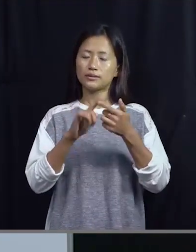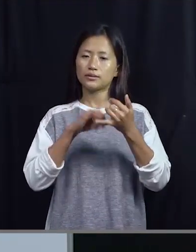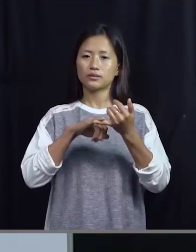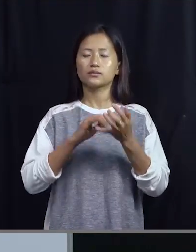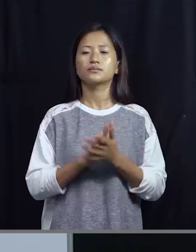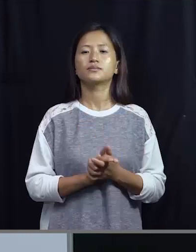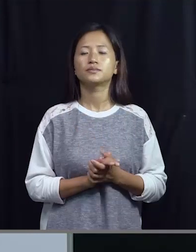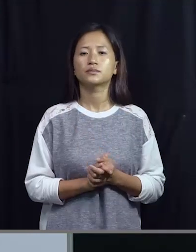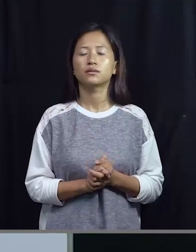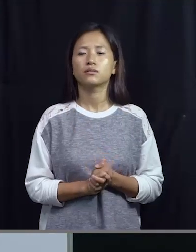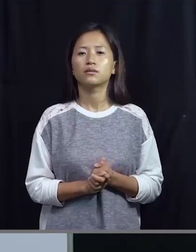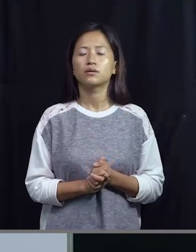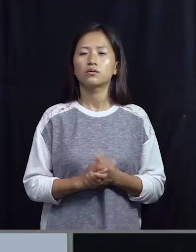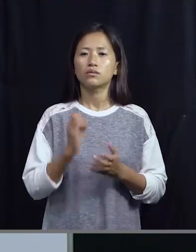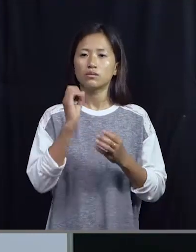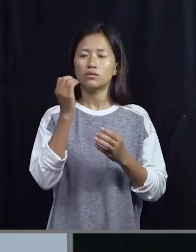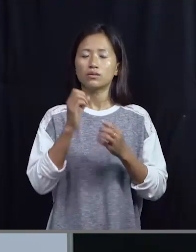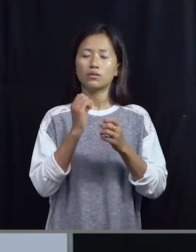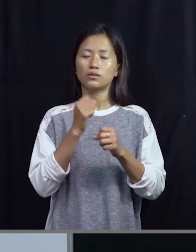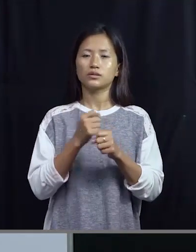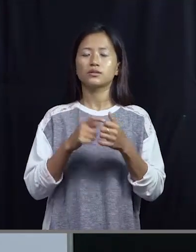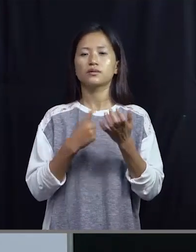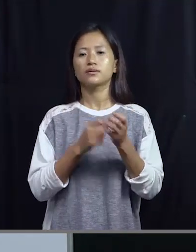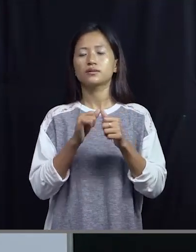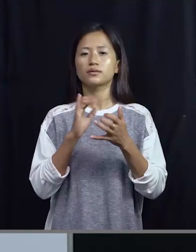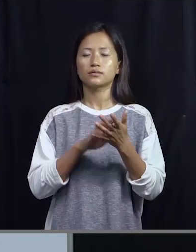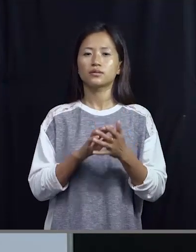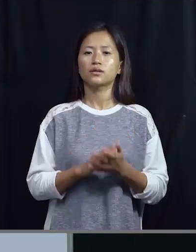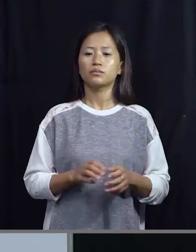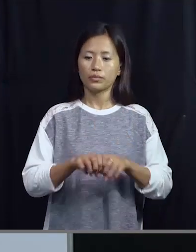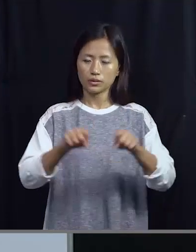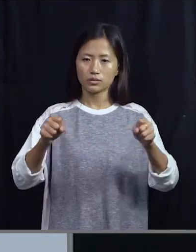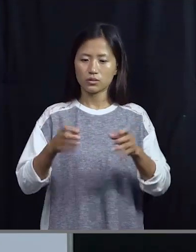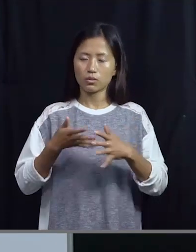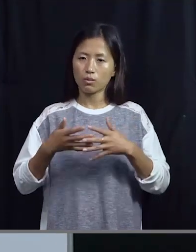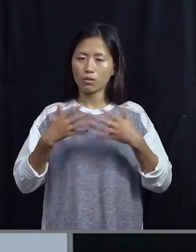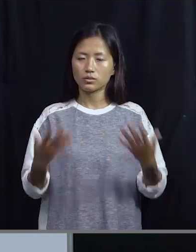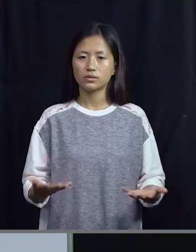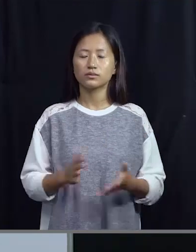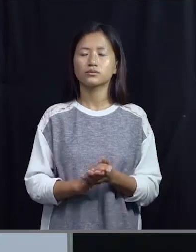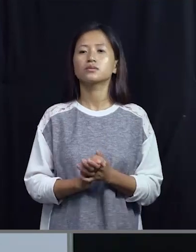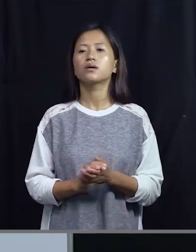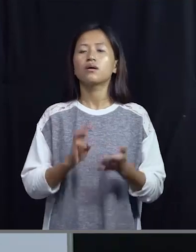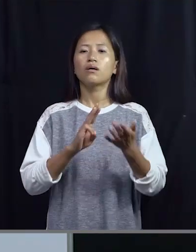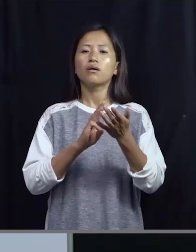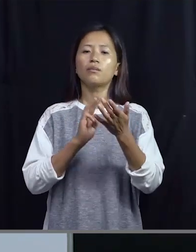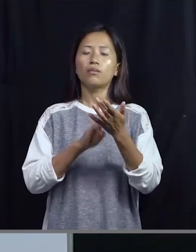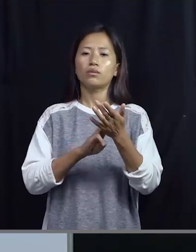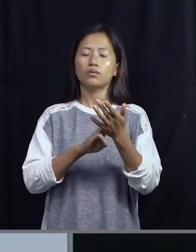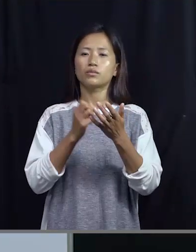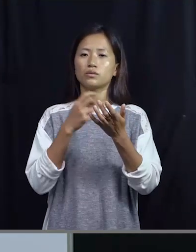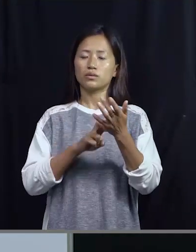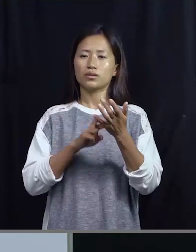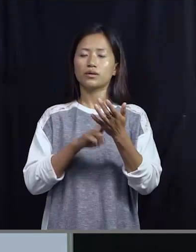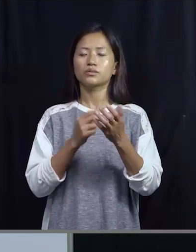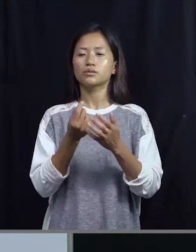So this complex organic compounds now breaks down into monomers. Remember, simpler ones. These monomers again